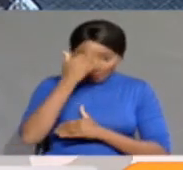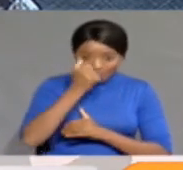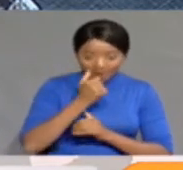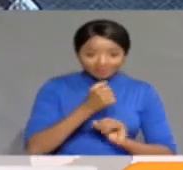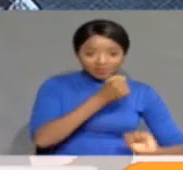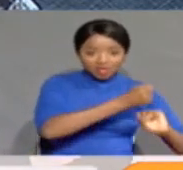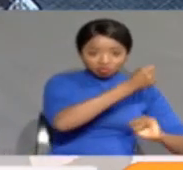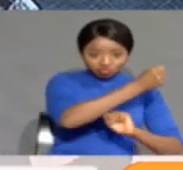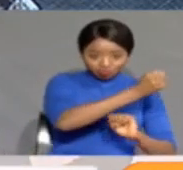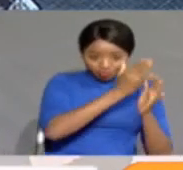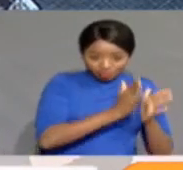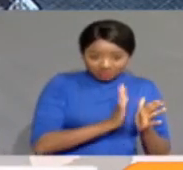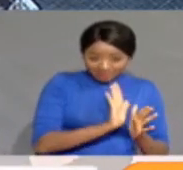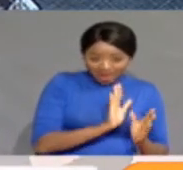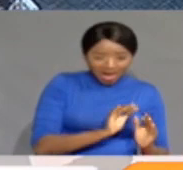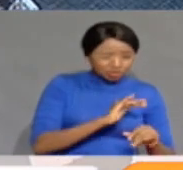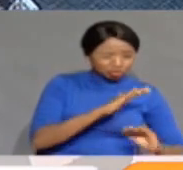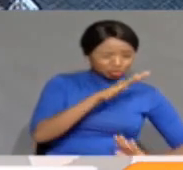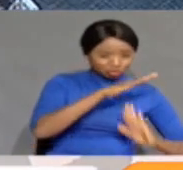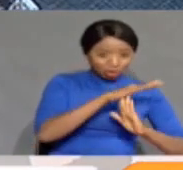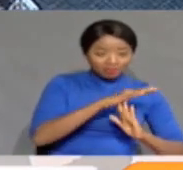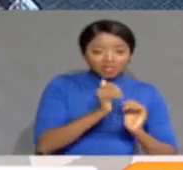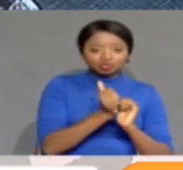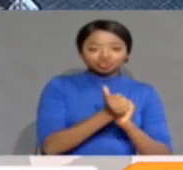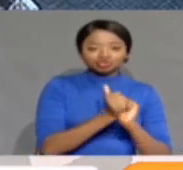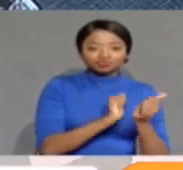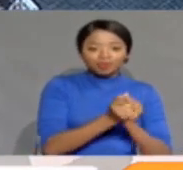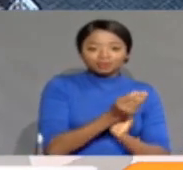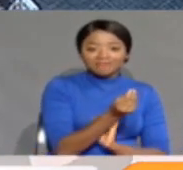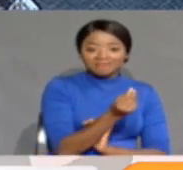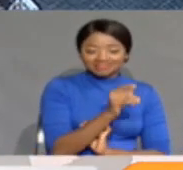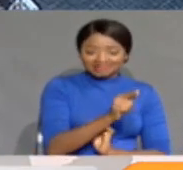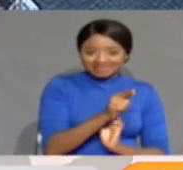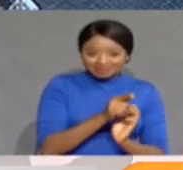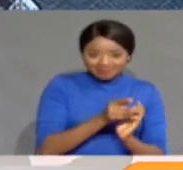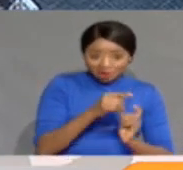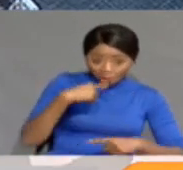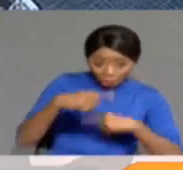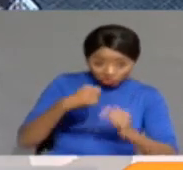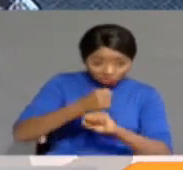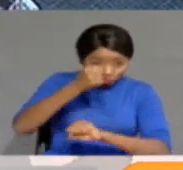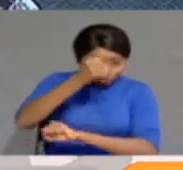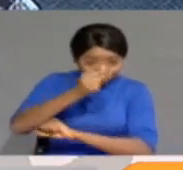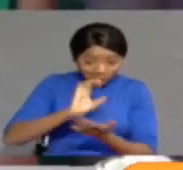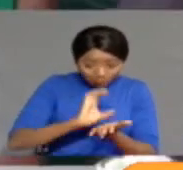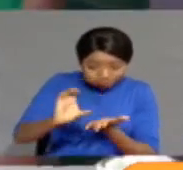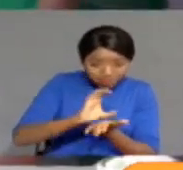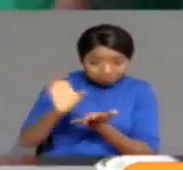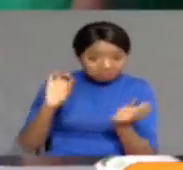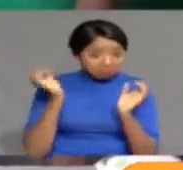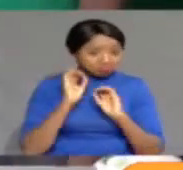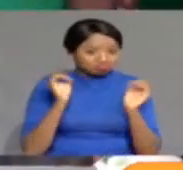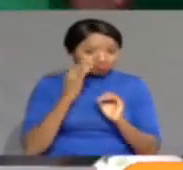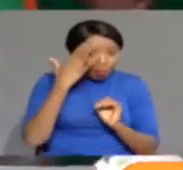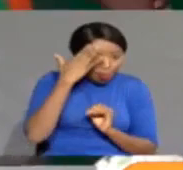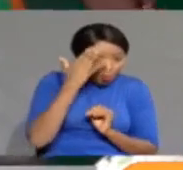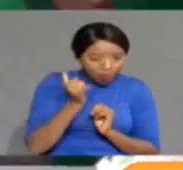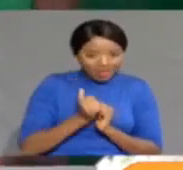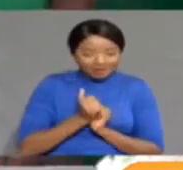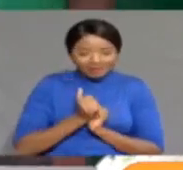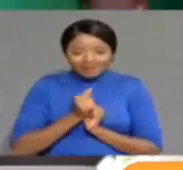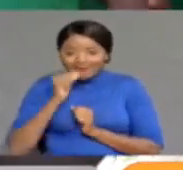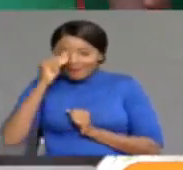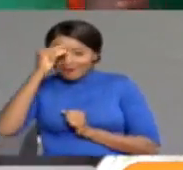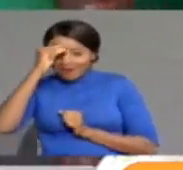Sportpesa, withdrew their sponsorship with immediate effect. According to a statement by the betting company, the decision was necessitated by the